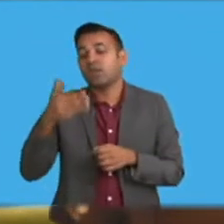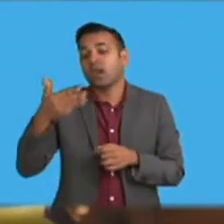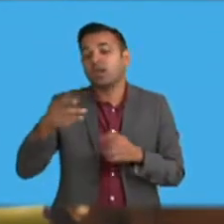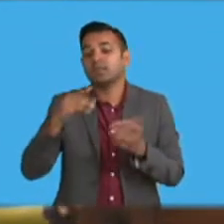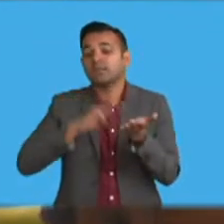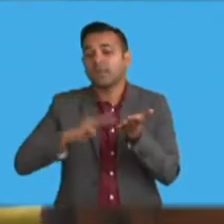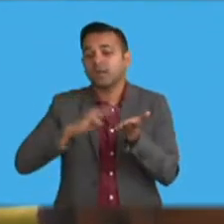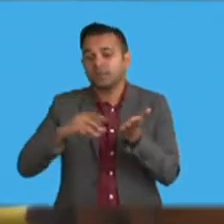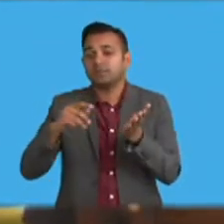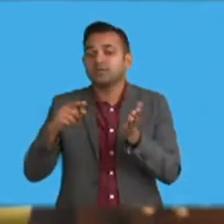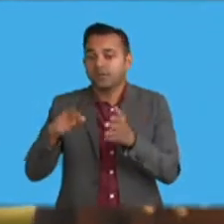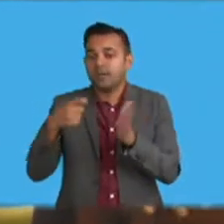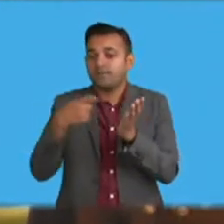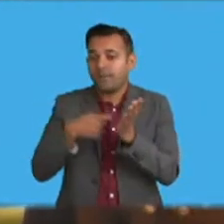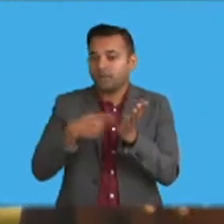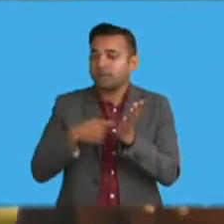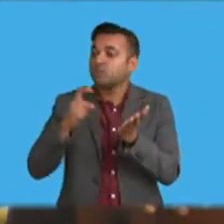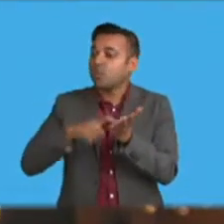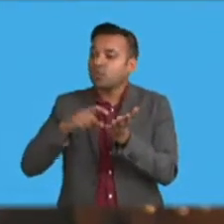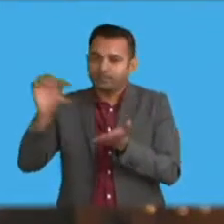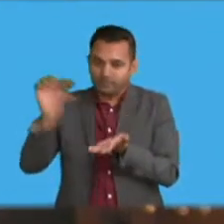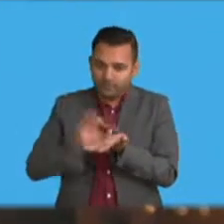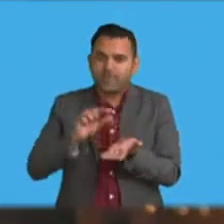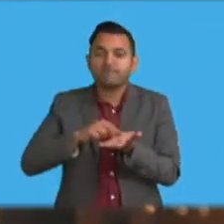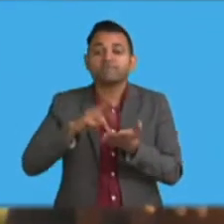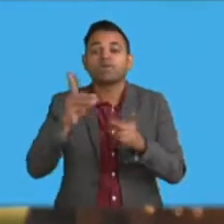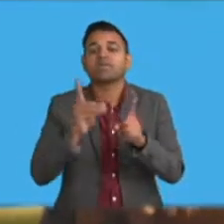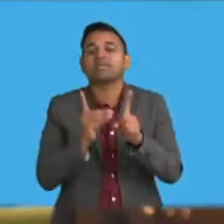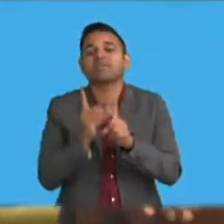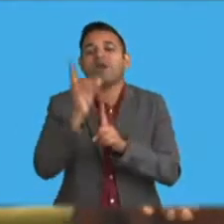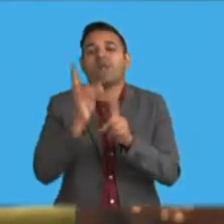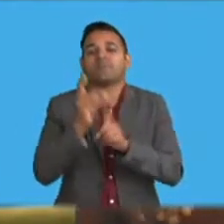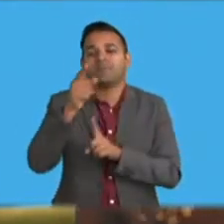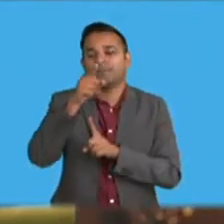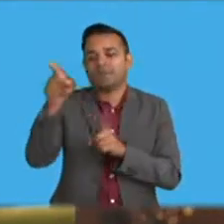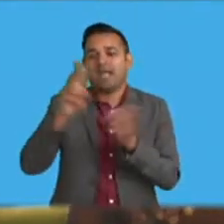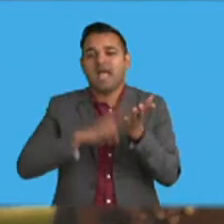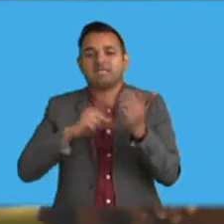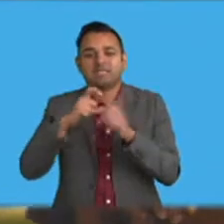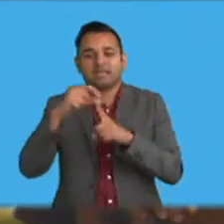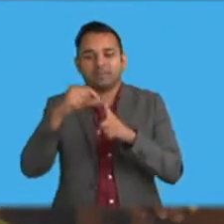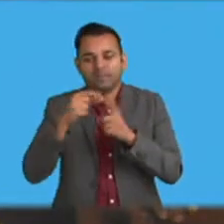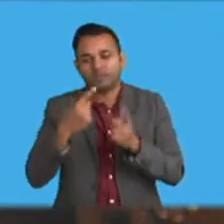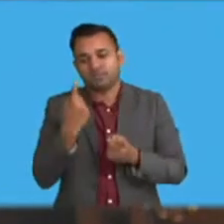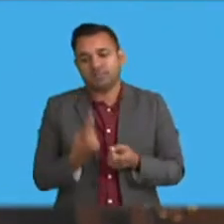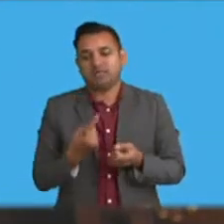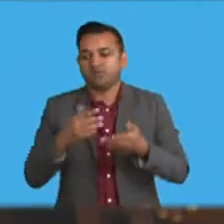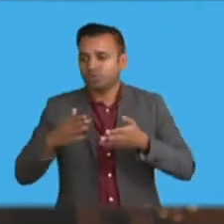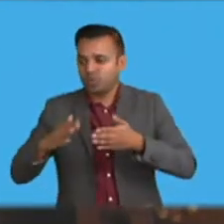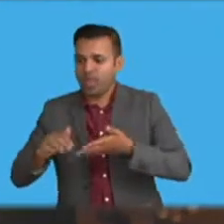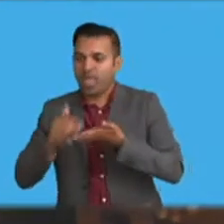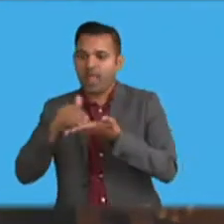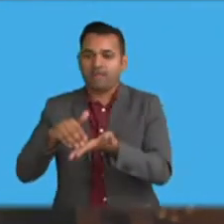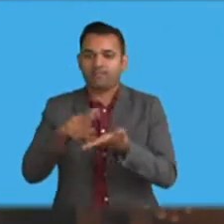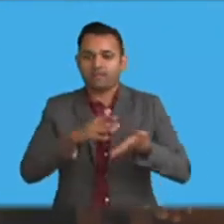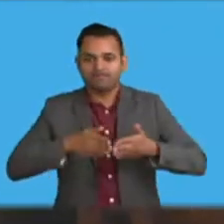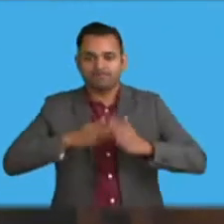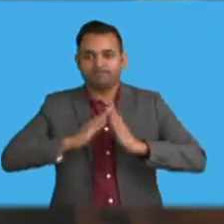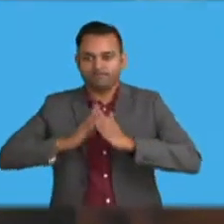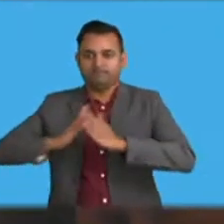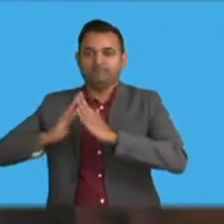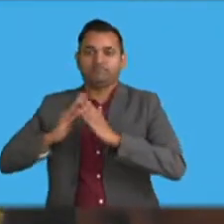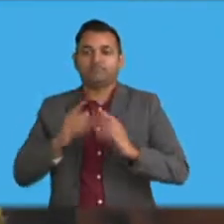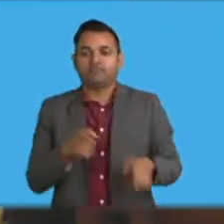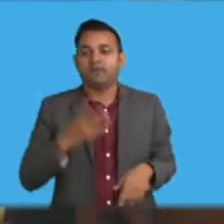business, Madam Speaker. The NDP alone has led to the creation of 6,410 jobs, Madam Speaker, which